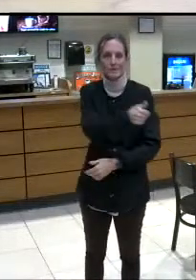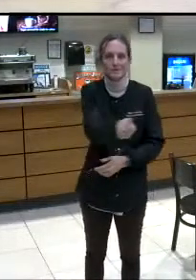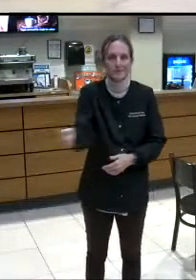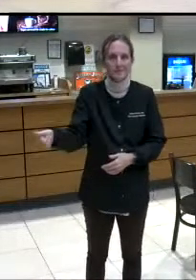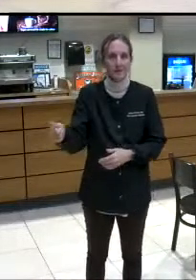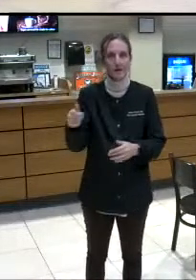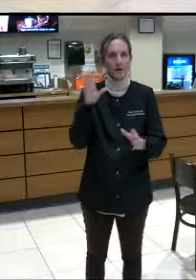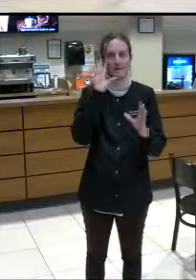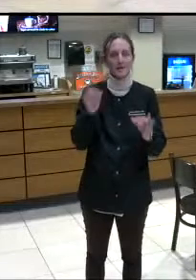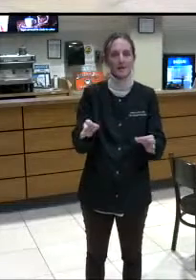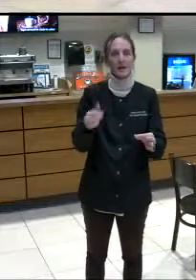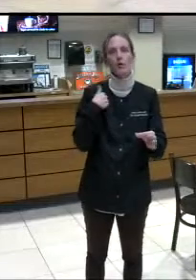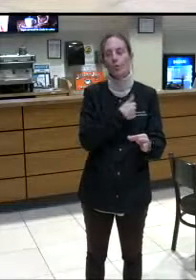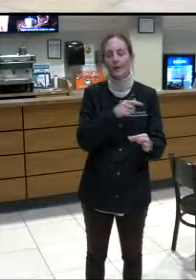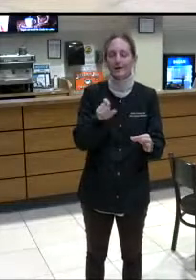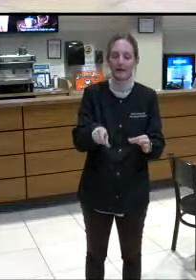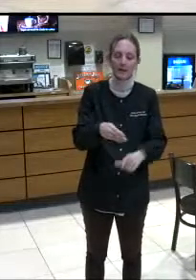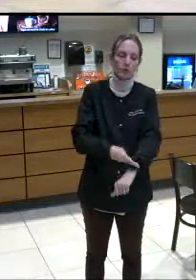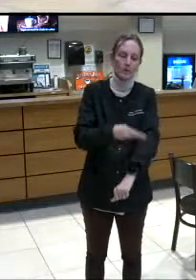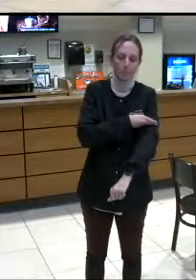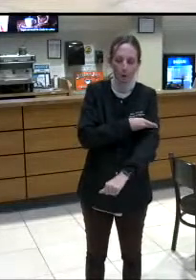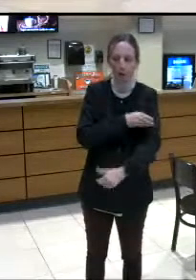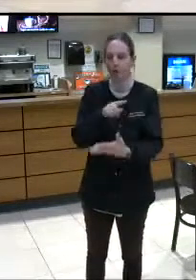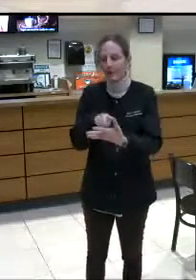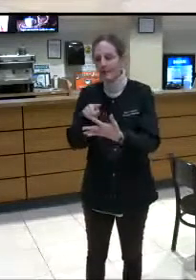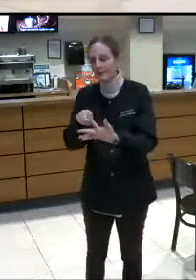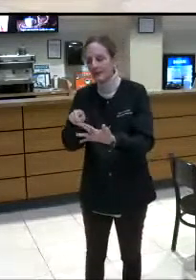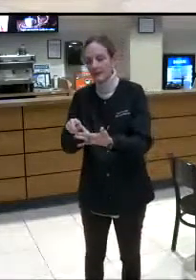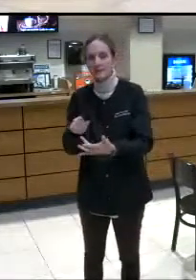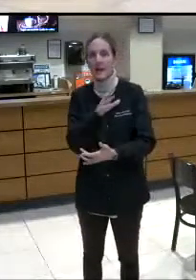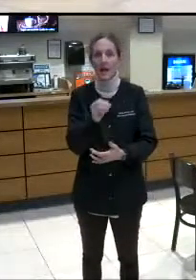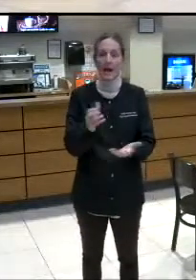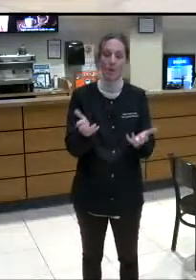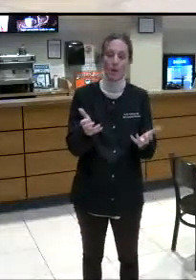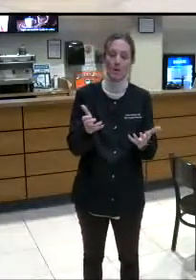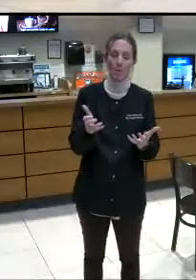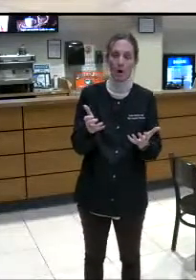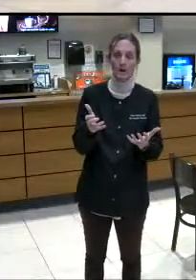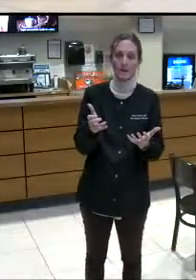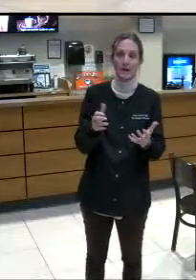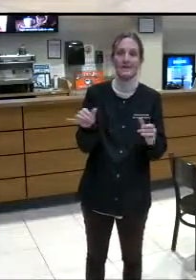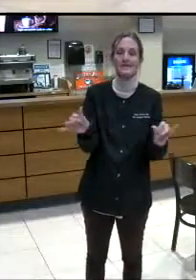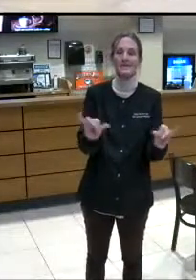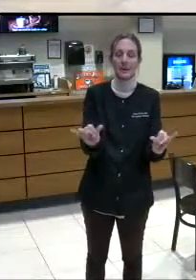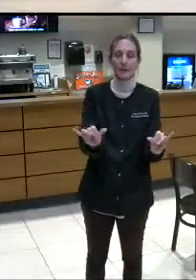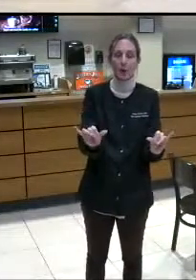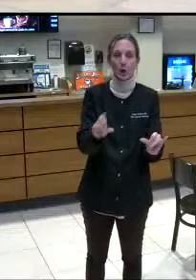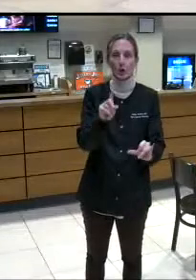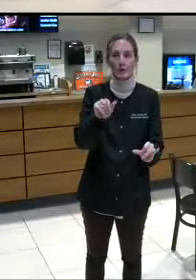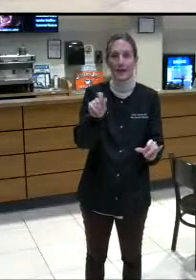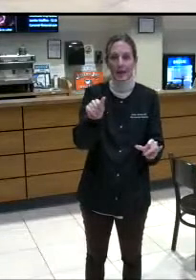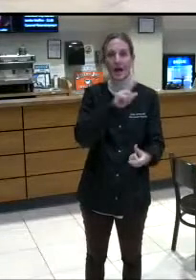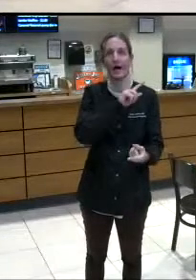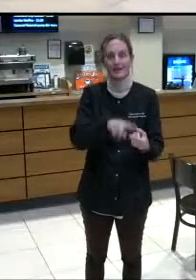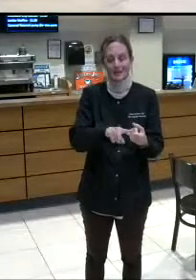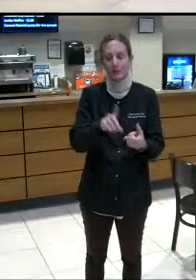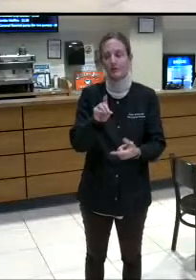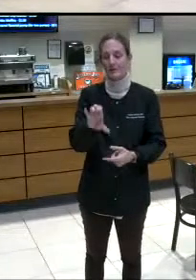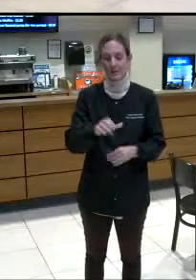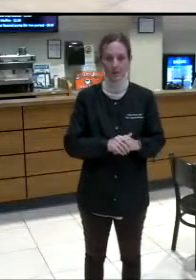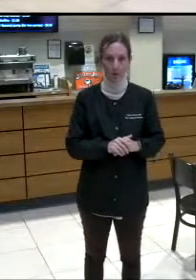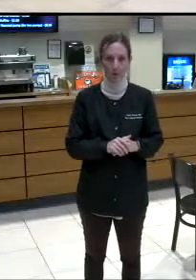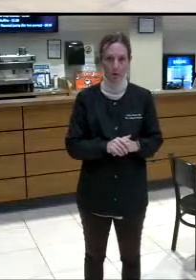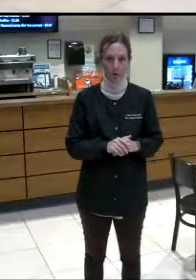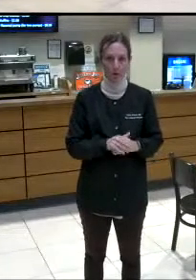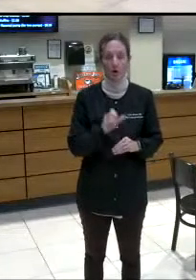data. And we won't have similar data to this until December. not to say that there's not data that is being